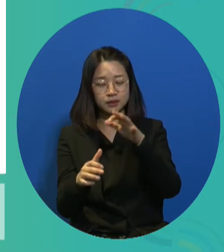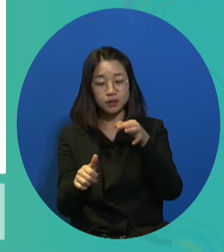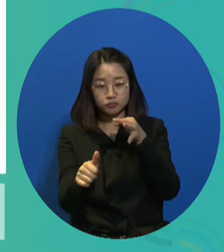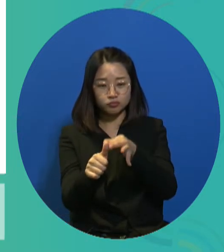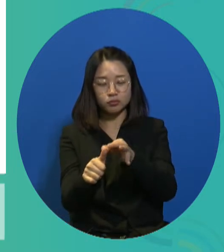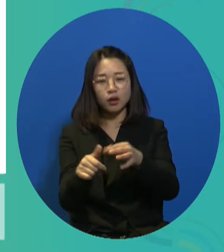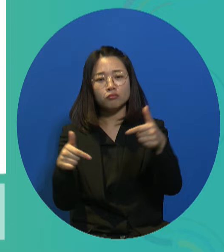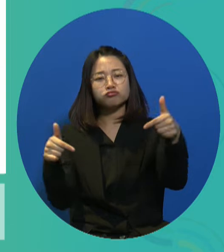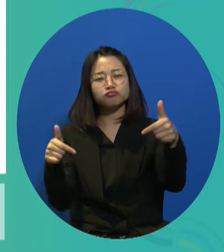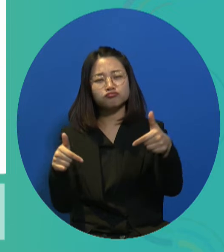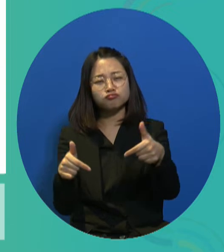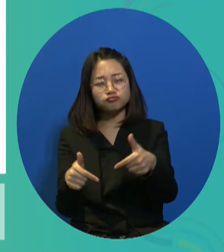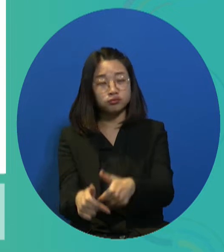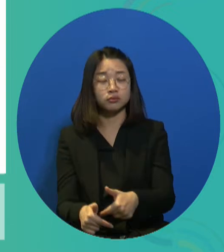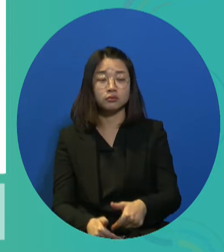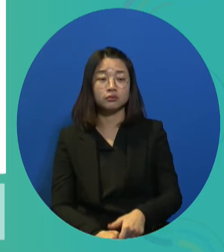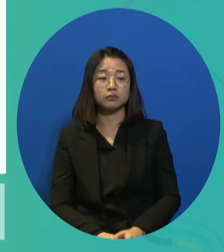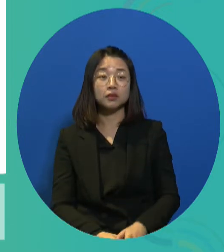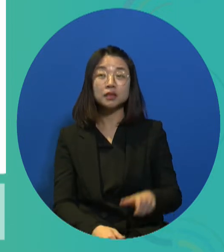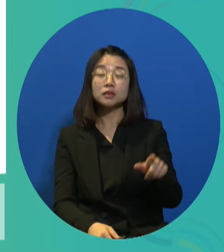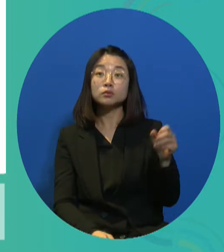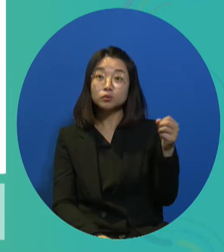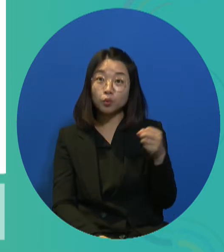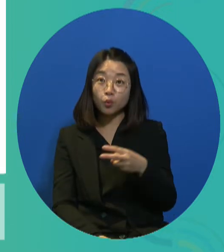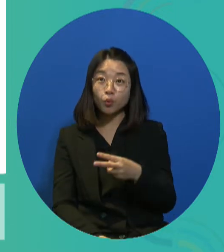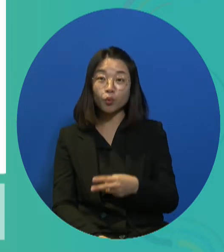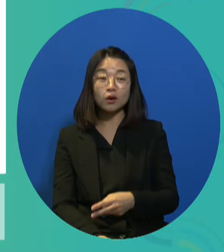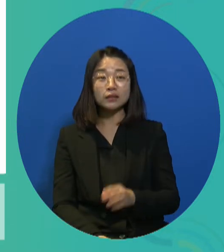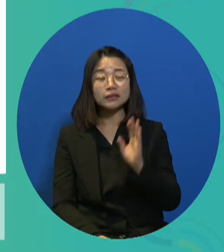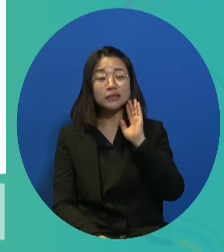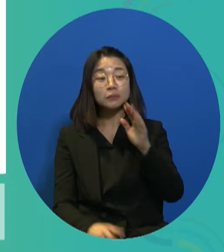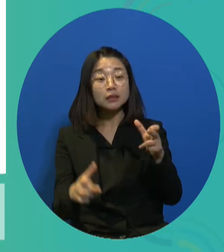needs, that figure rose to 19 times harder.